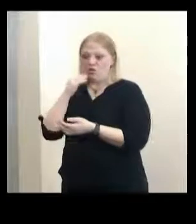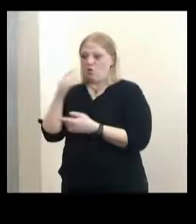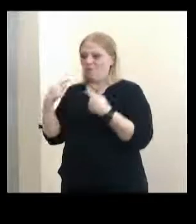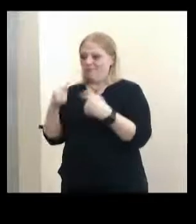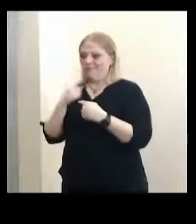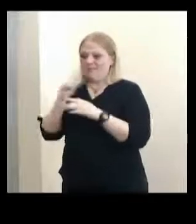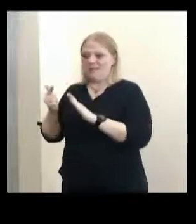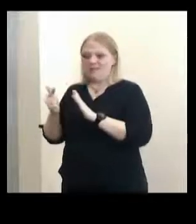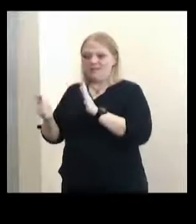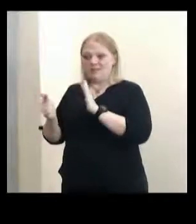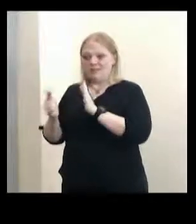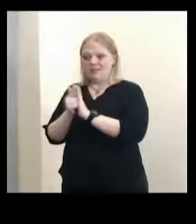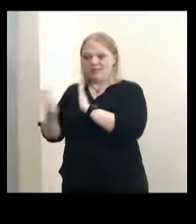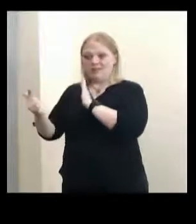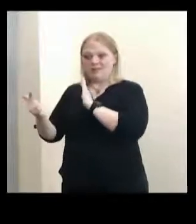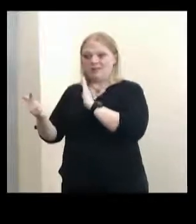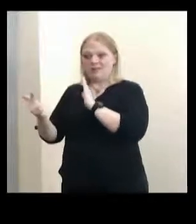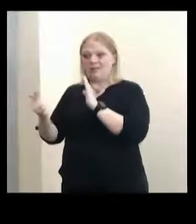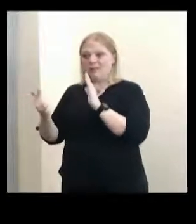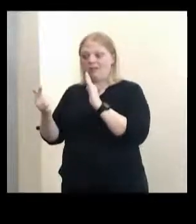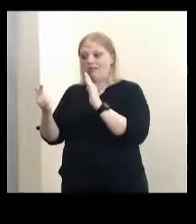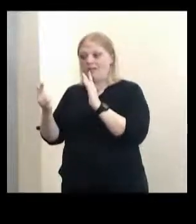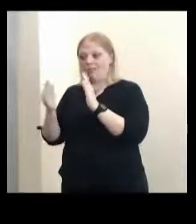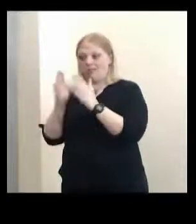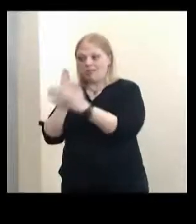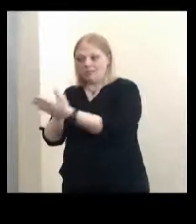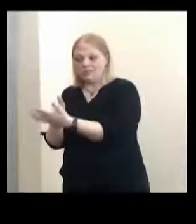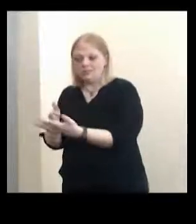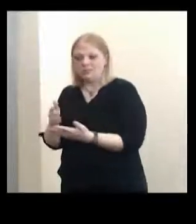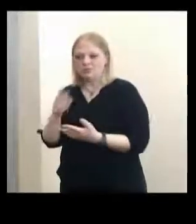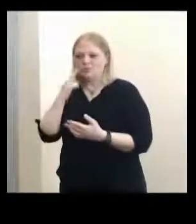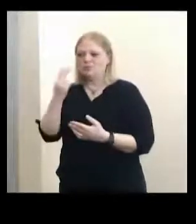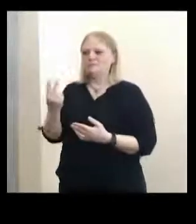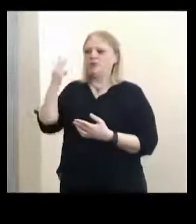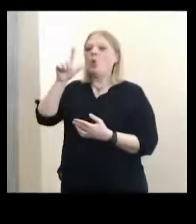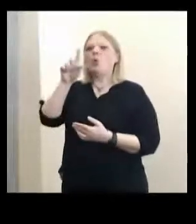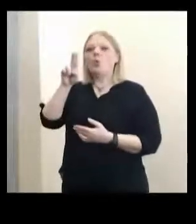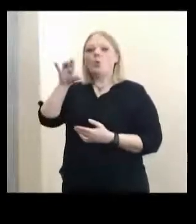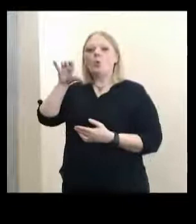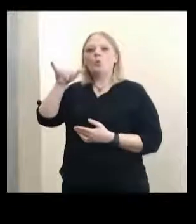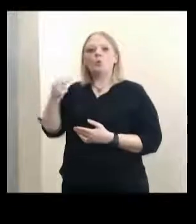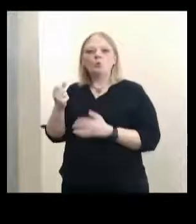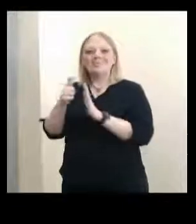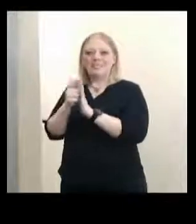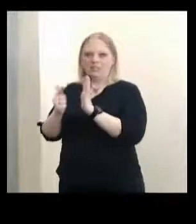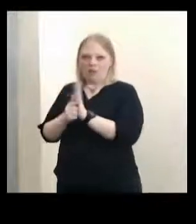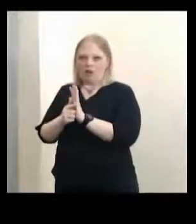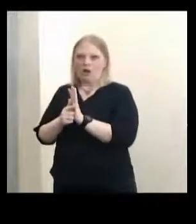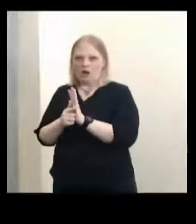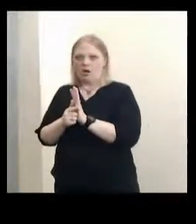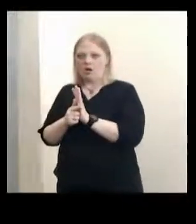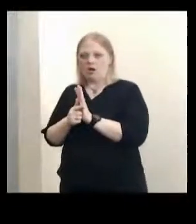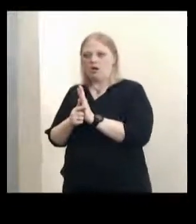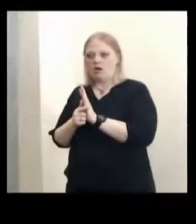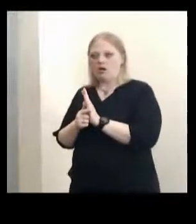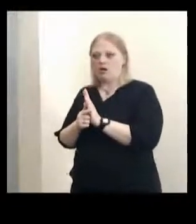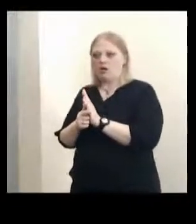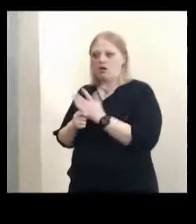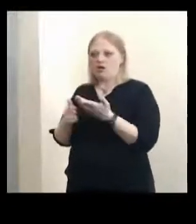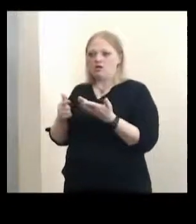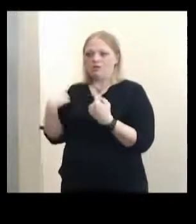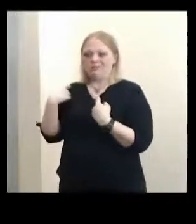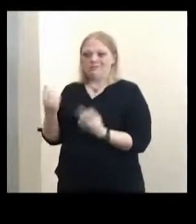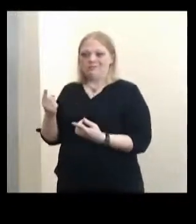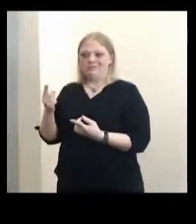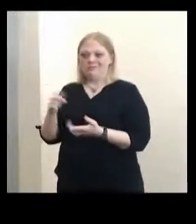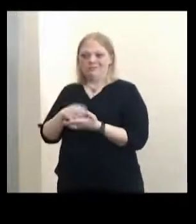a lawsuit. I just want to ask, how do you look back at the Ruthie's Law experience now after what we've seen in nursing homes over the last year, in